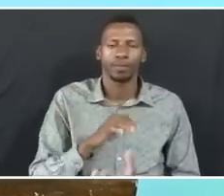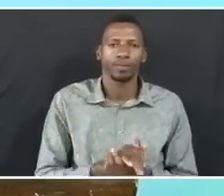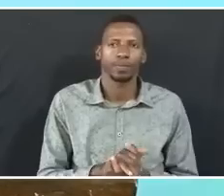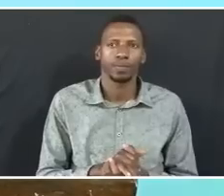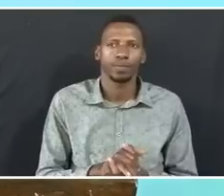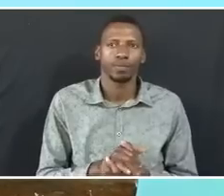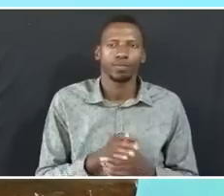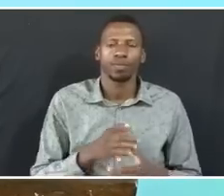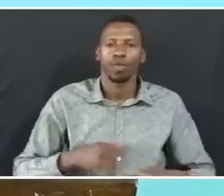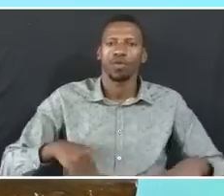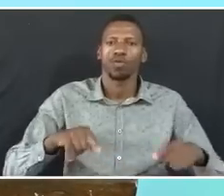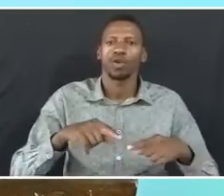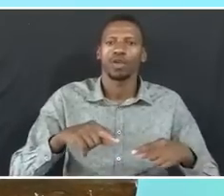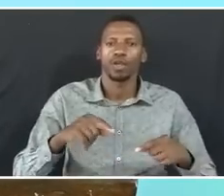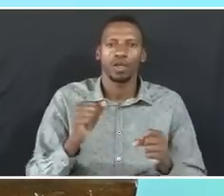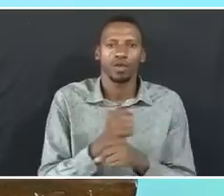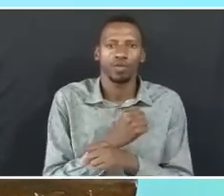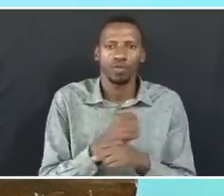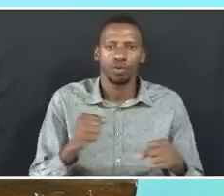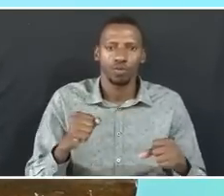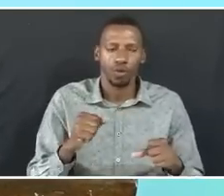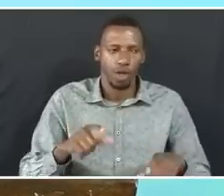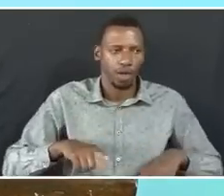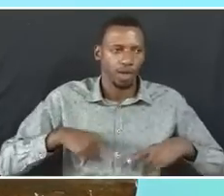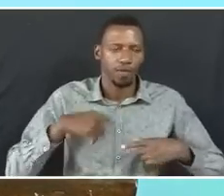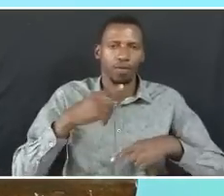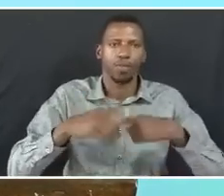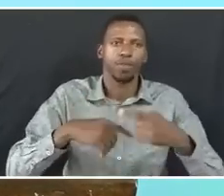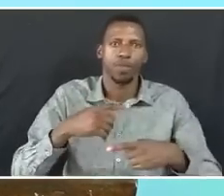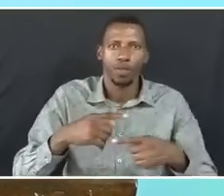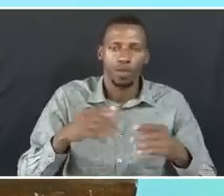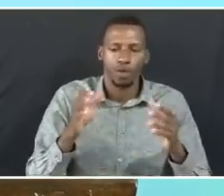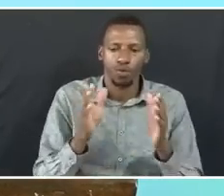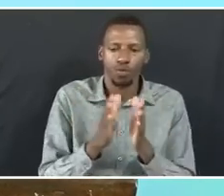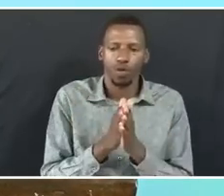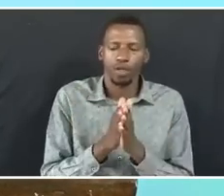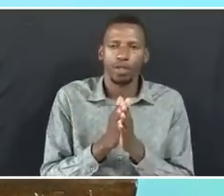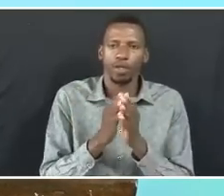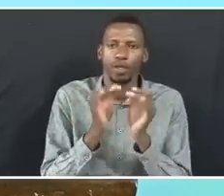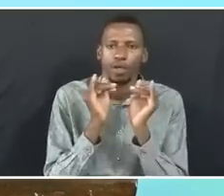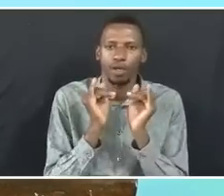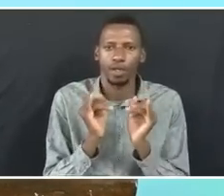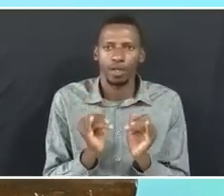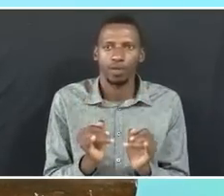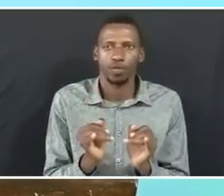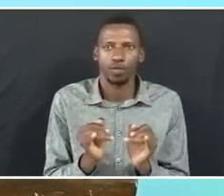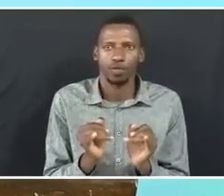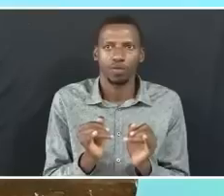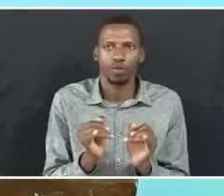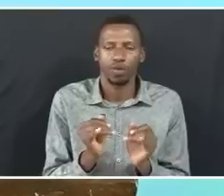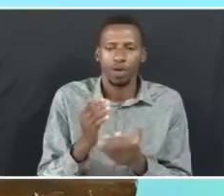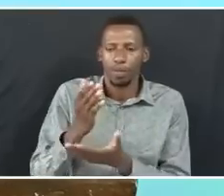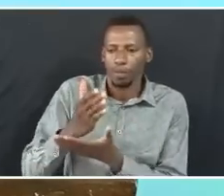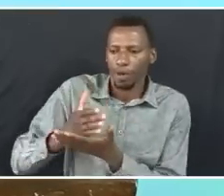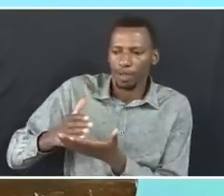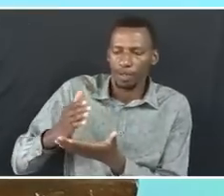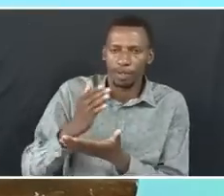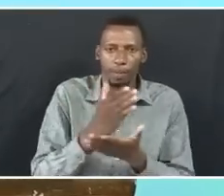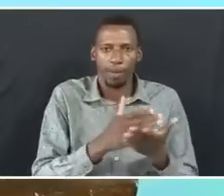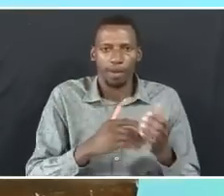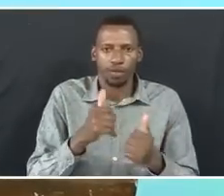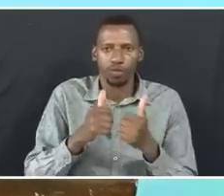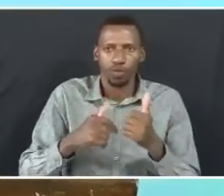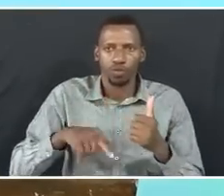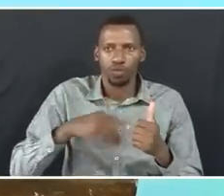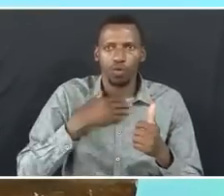We cannot survive with new paths that we would want to create for